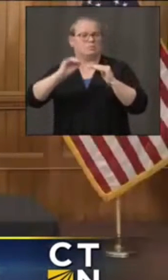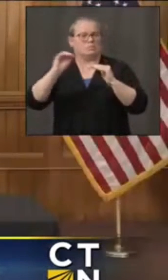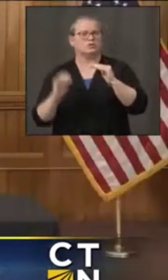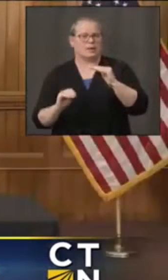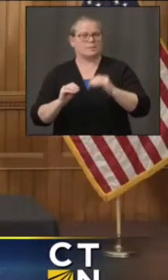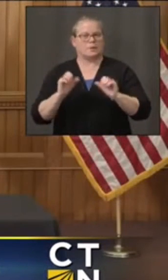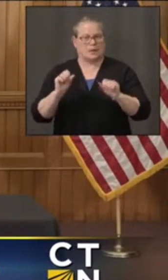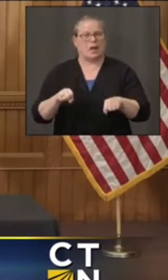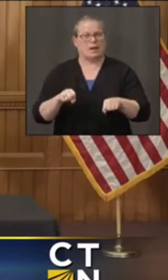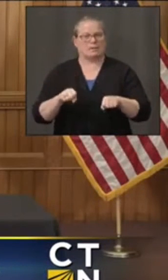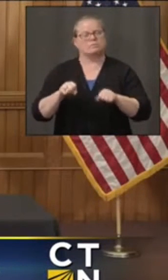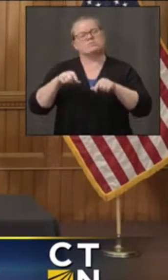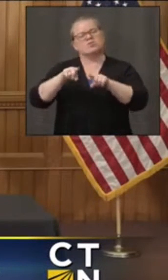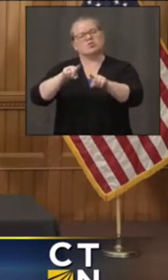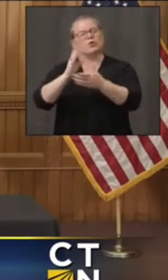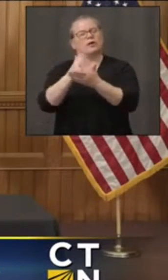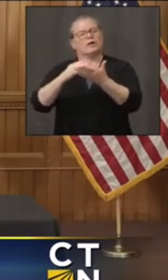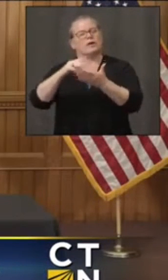Thank you.